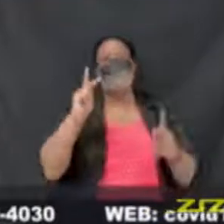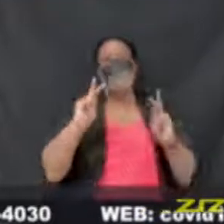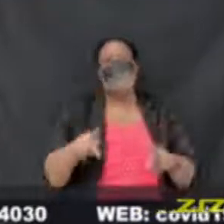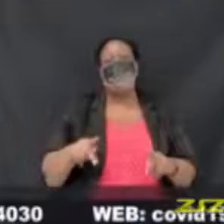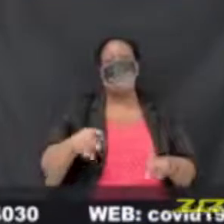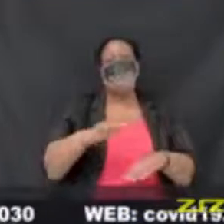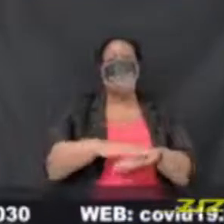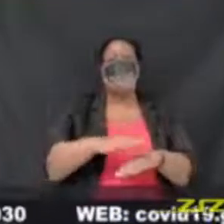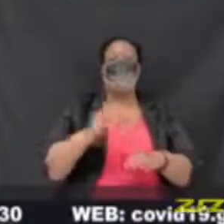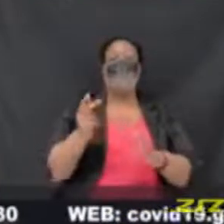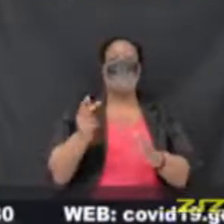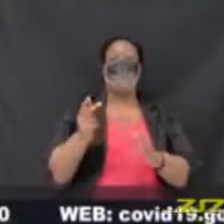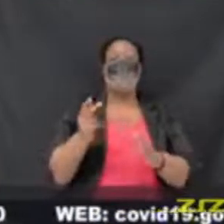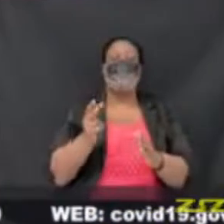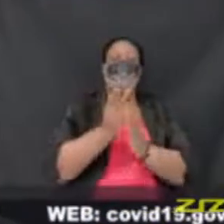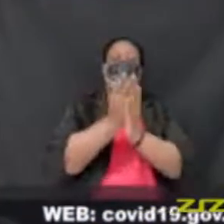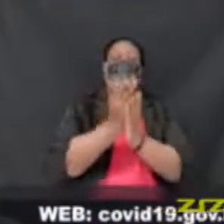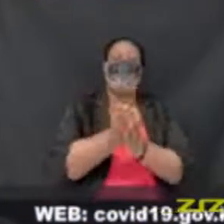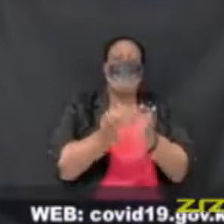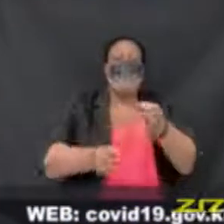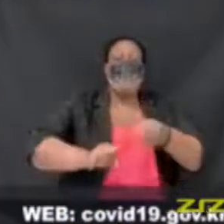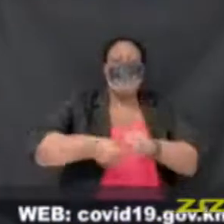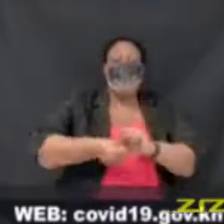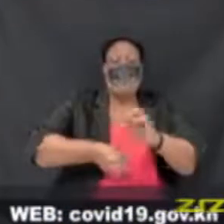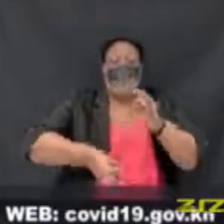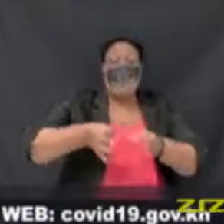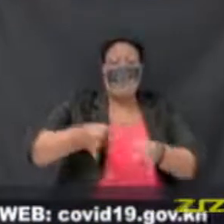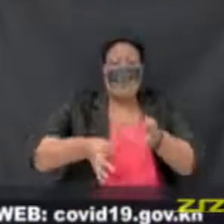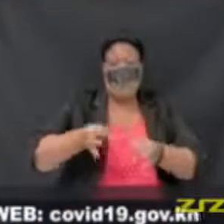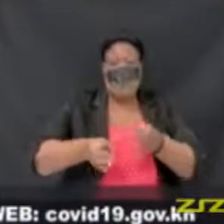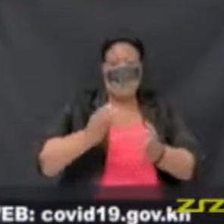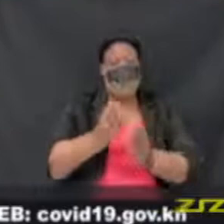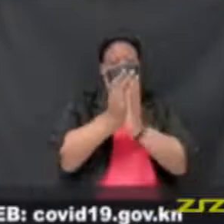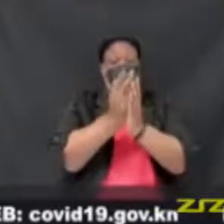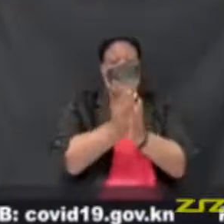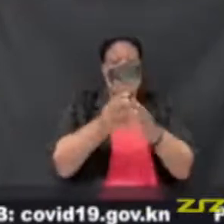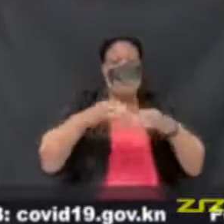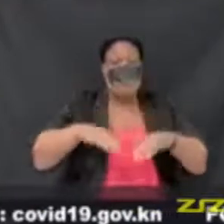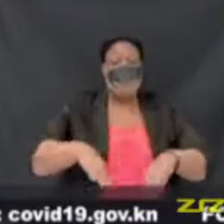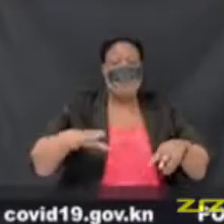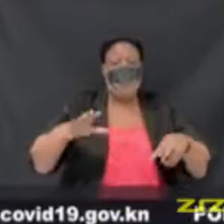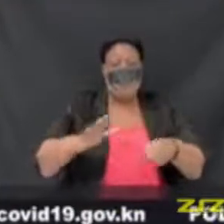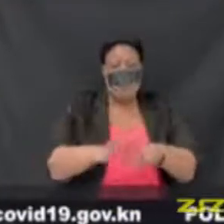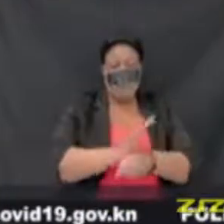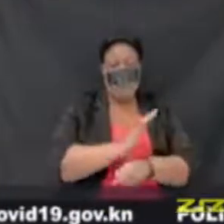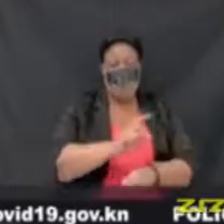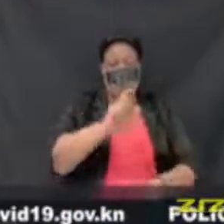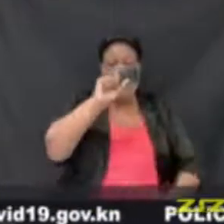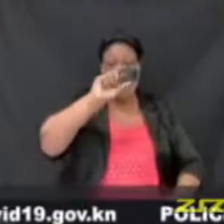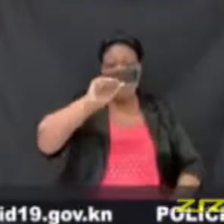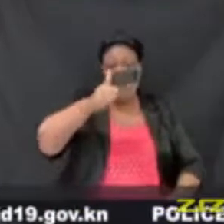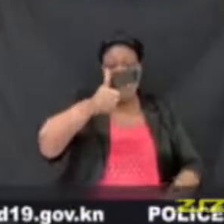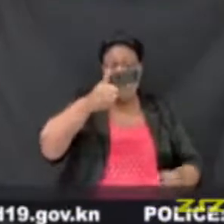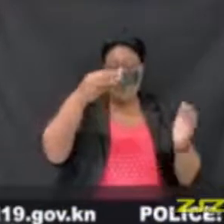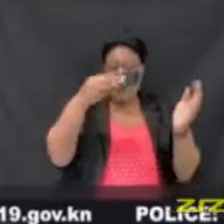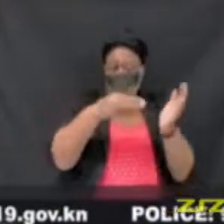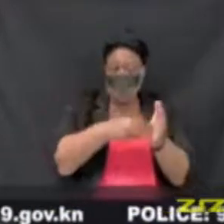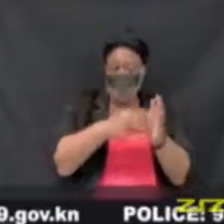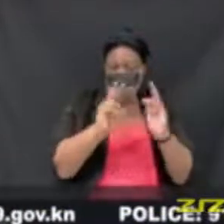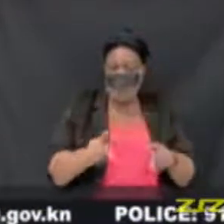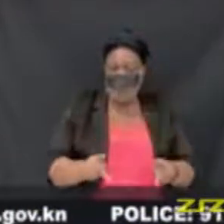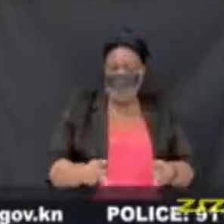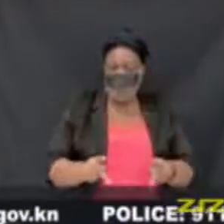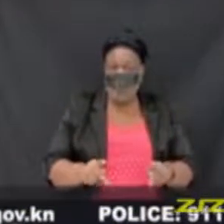understanding, collaboration, the sharing of information is critical in solving a lot of the challenges and concerns